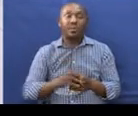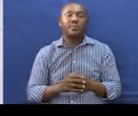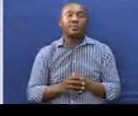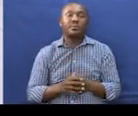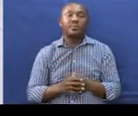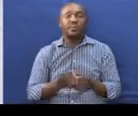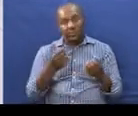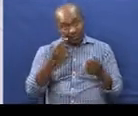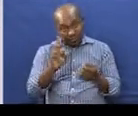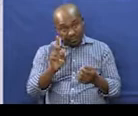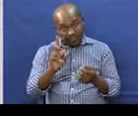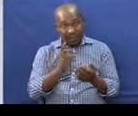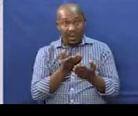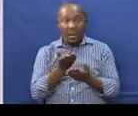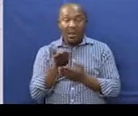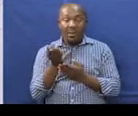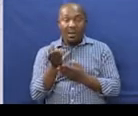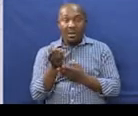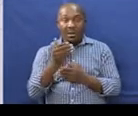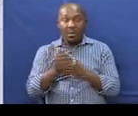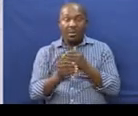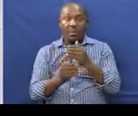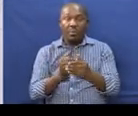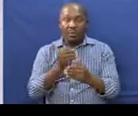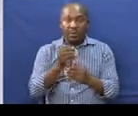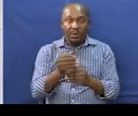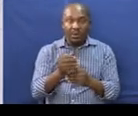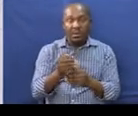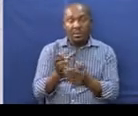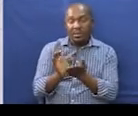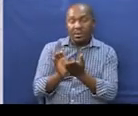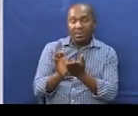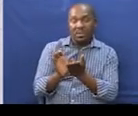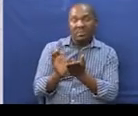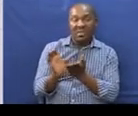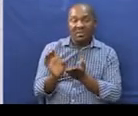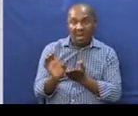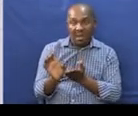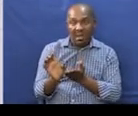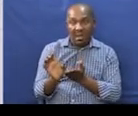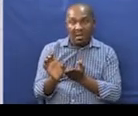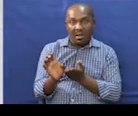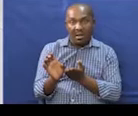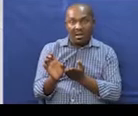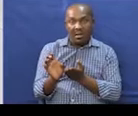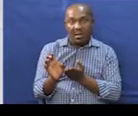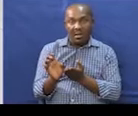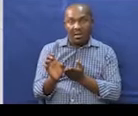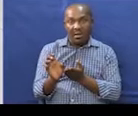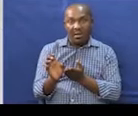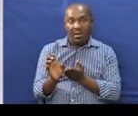procedure is to specify the correct procedure. Remember